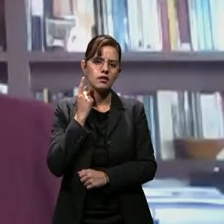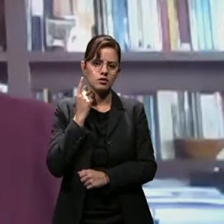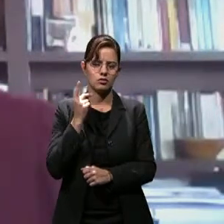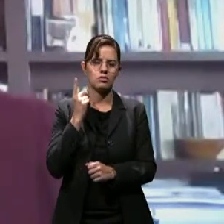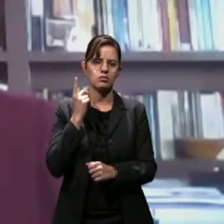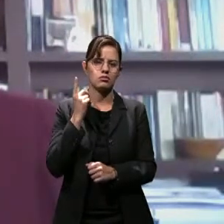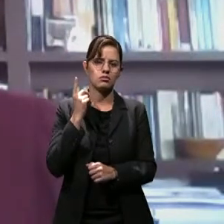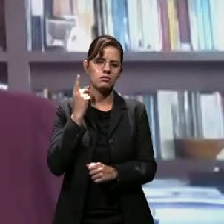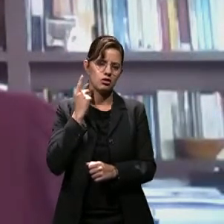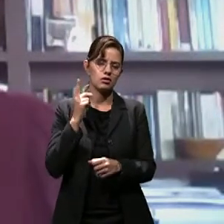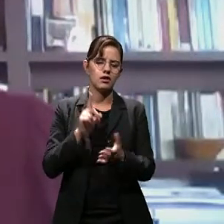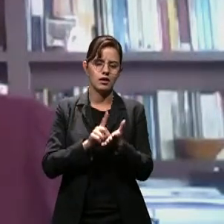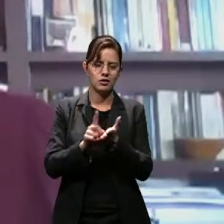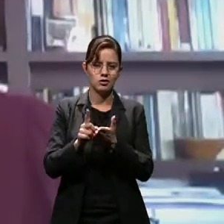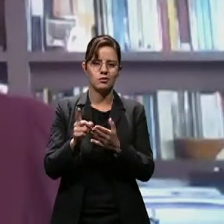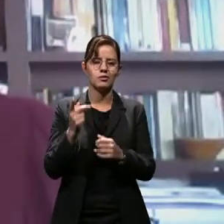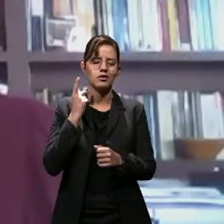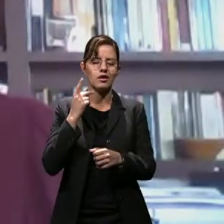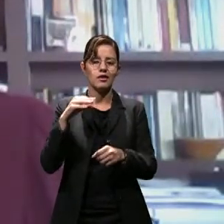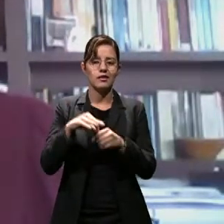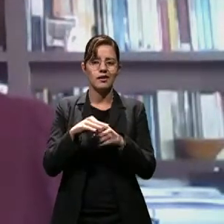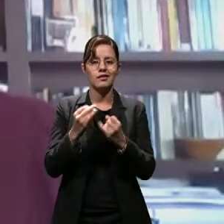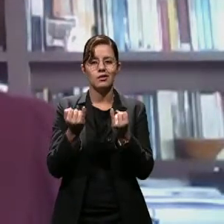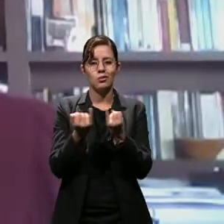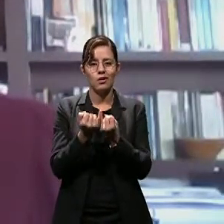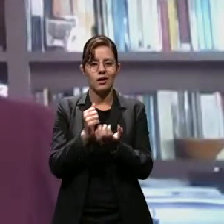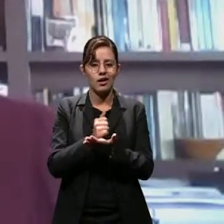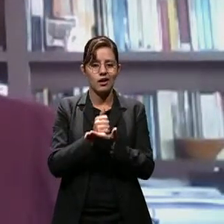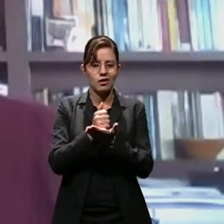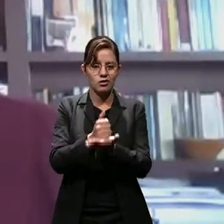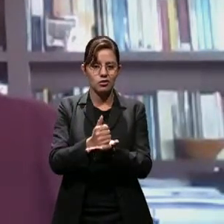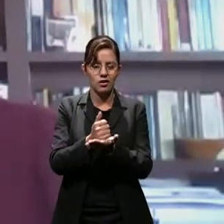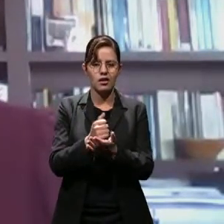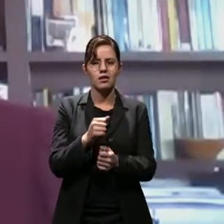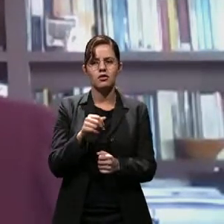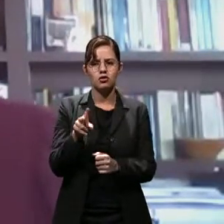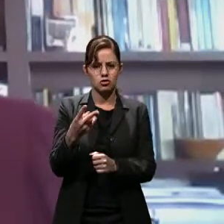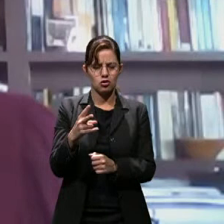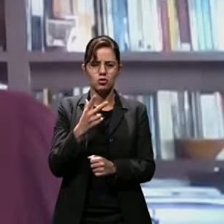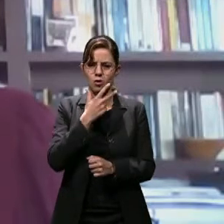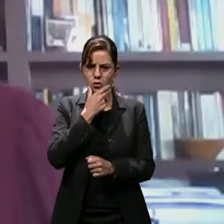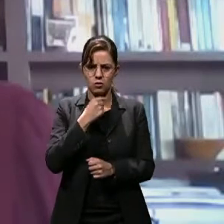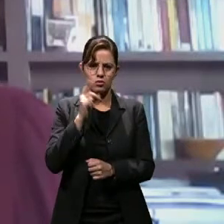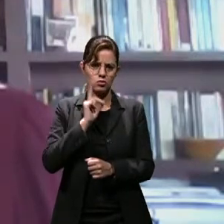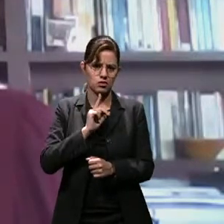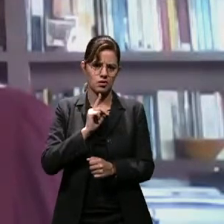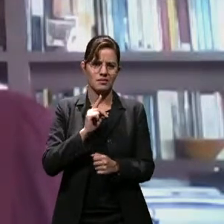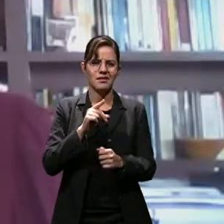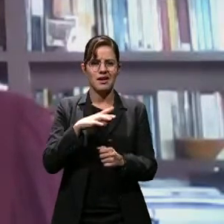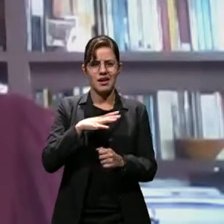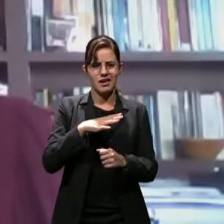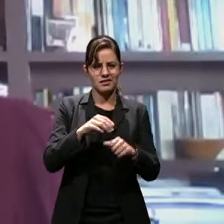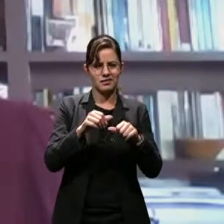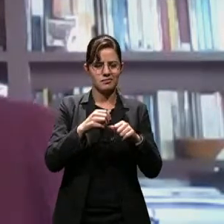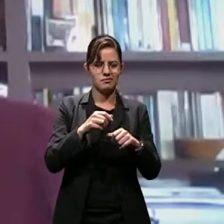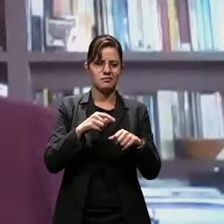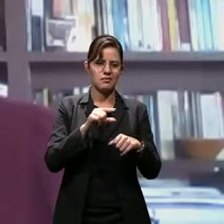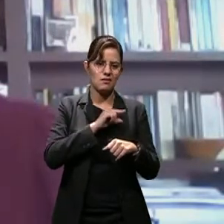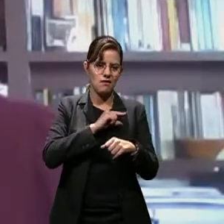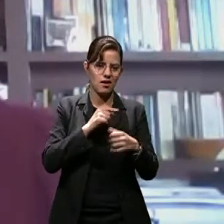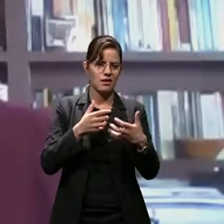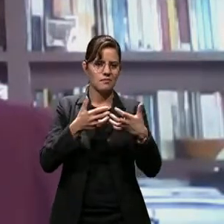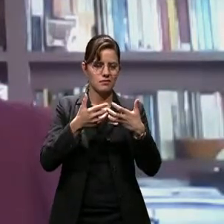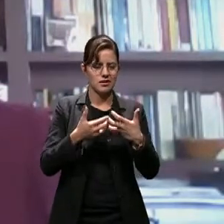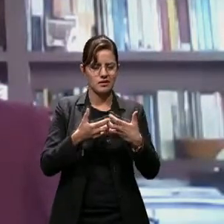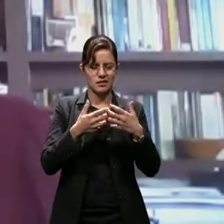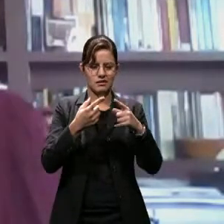they also reduce the asymmetric relationship in both genders in the public and private sphere that it's